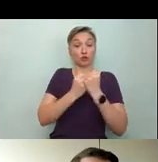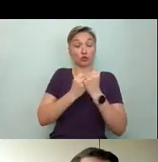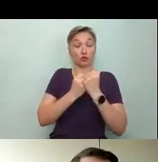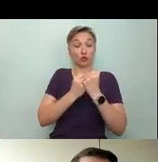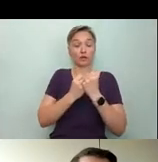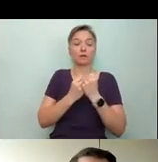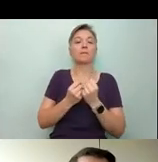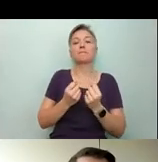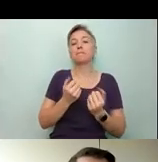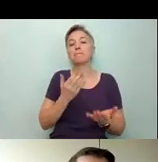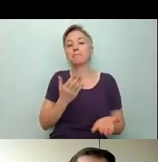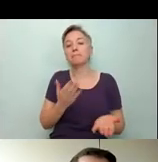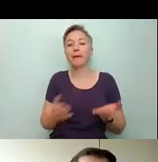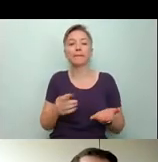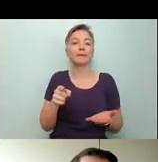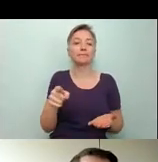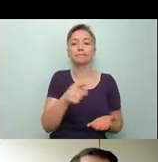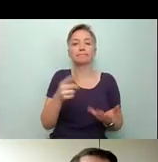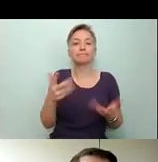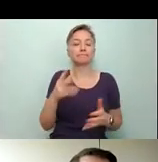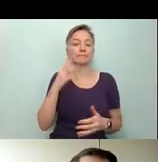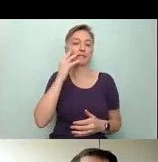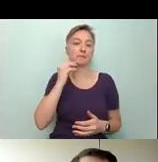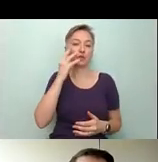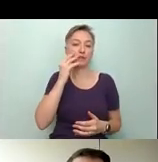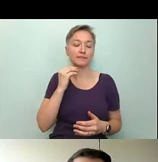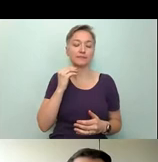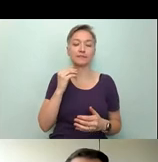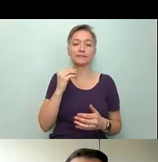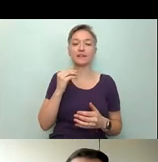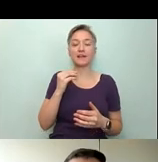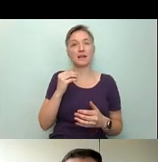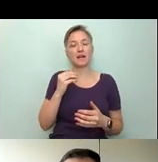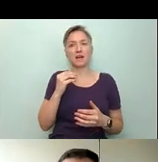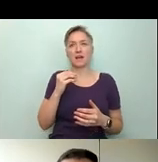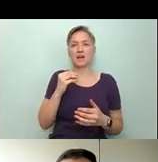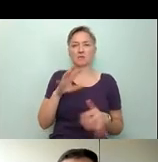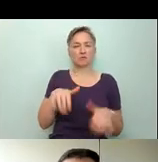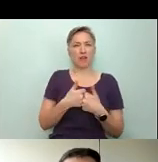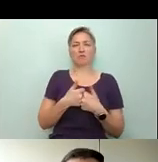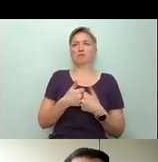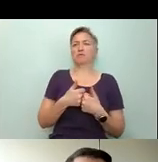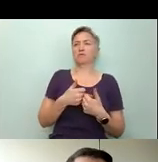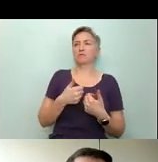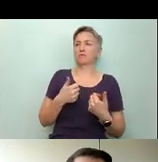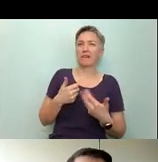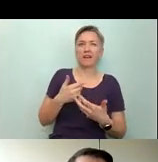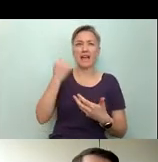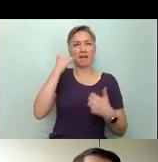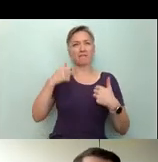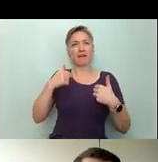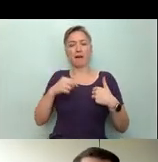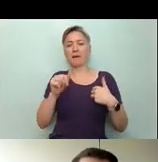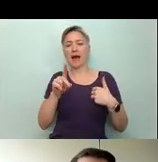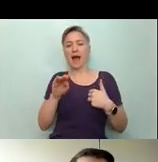of you may have experienced or currently experienced the challenge in trying to figure out if I'm in an administrator one job